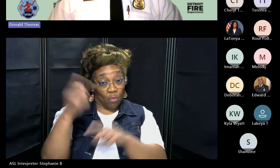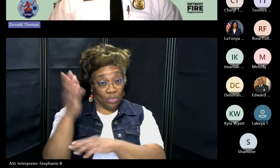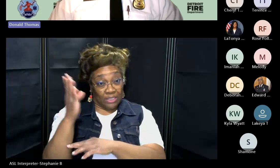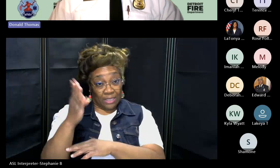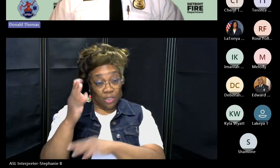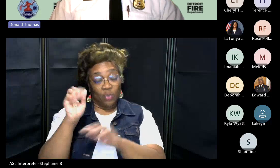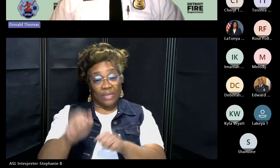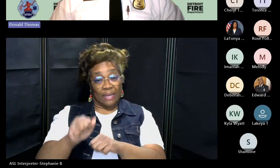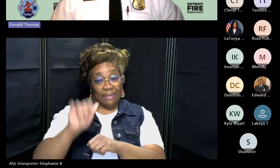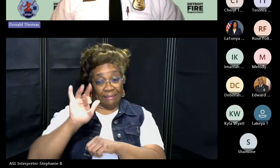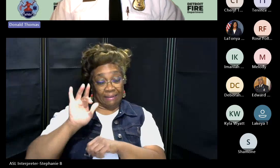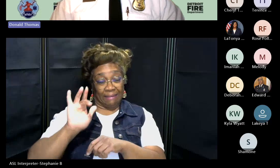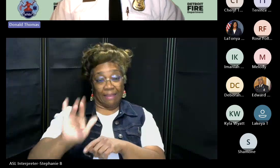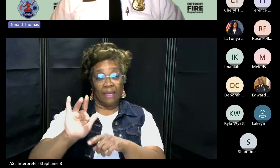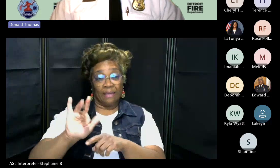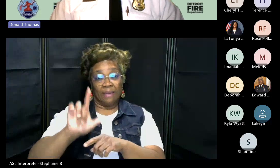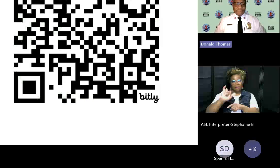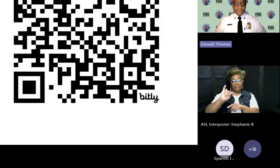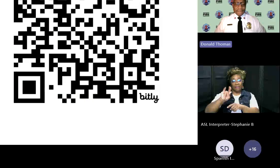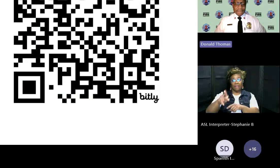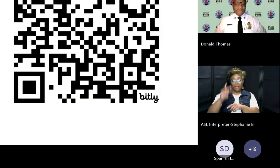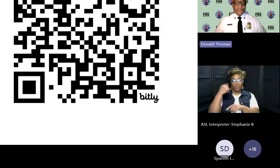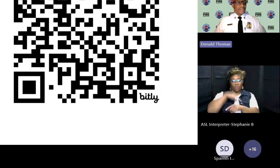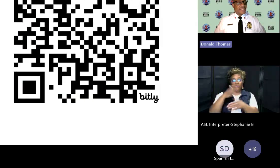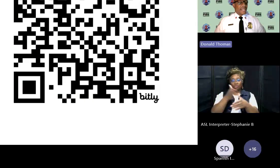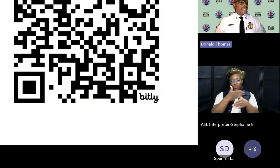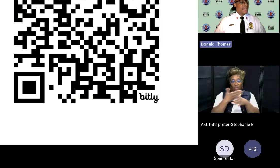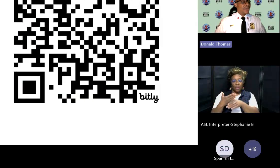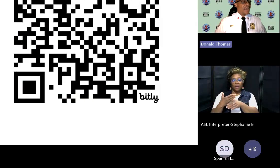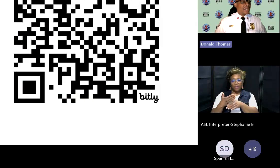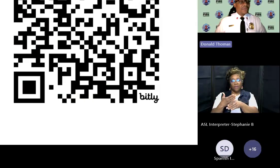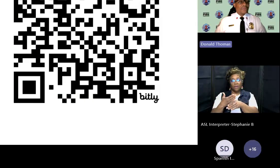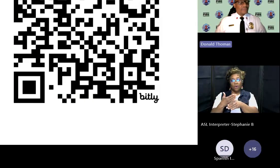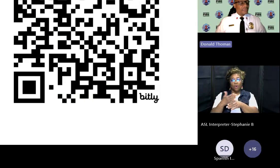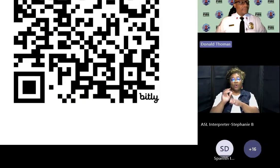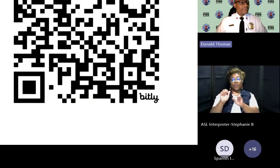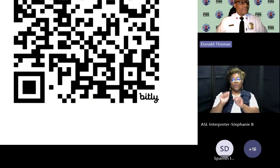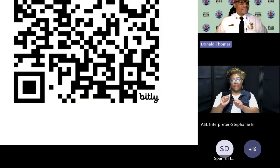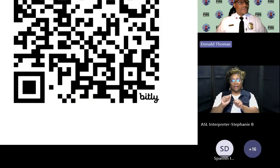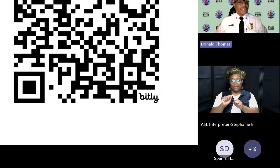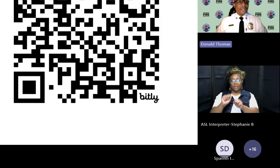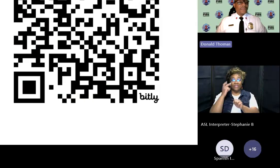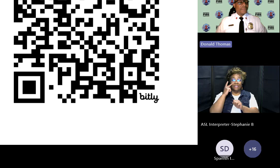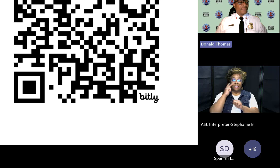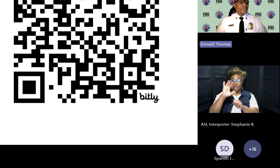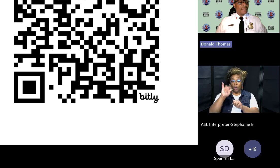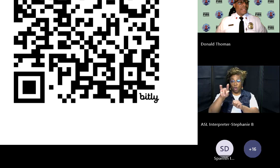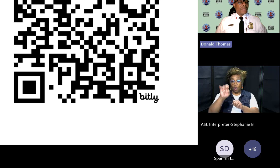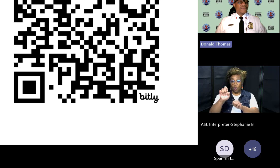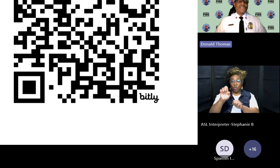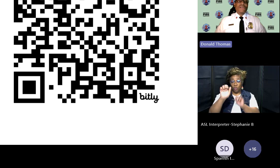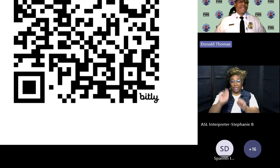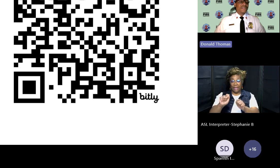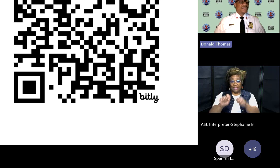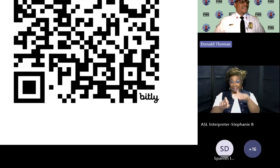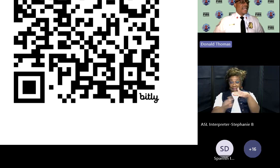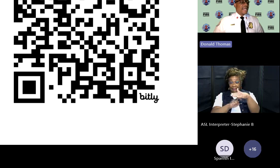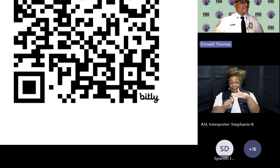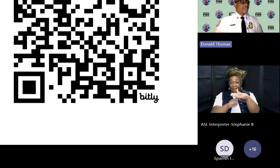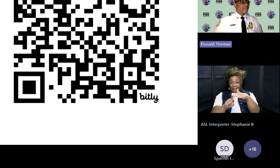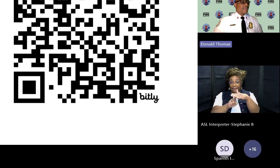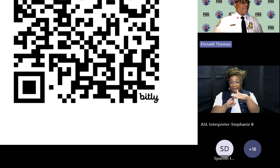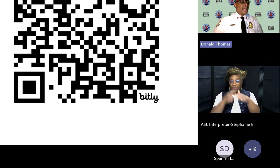on the link that will be shared on the screen, or you can scan the QR code as well, and we'll see your